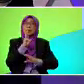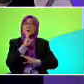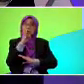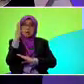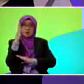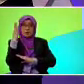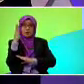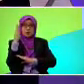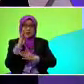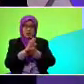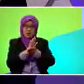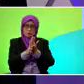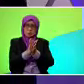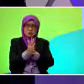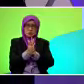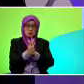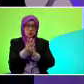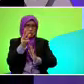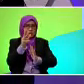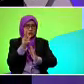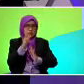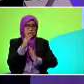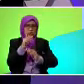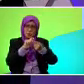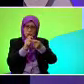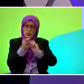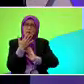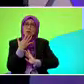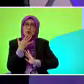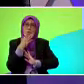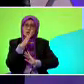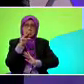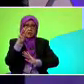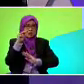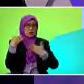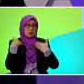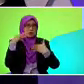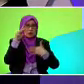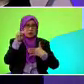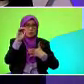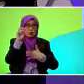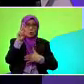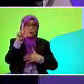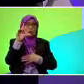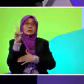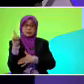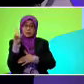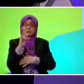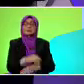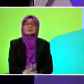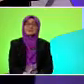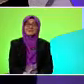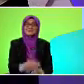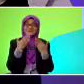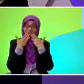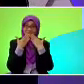murky, and also there are moles on the apple itself. So that is a very good investigation. Okay, thank you